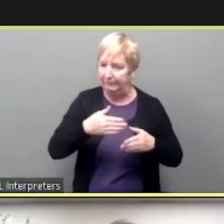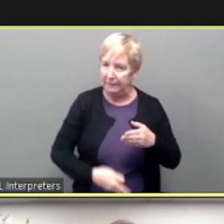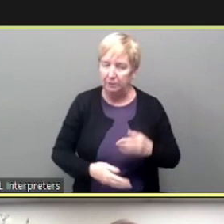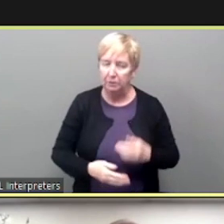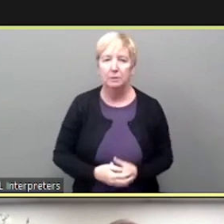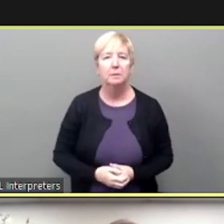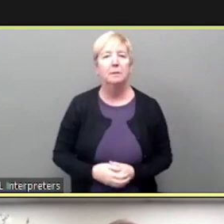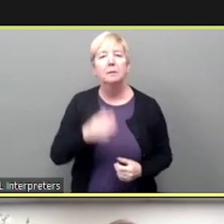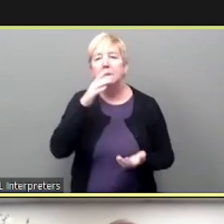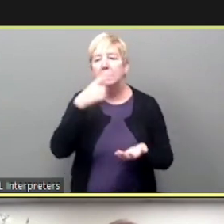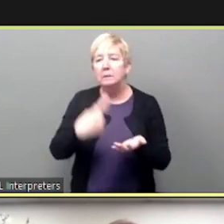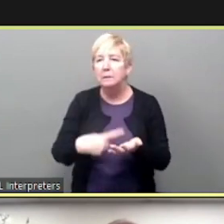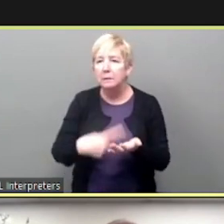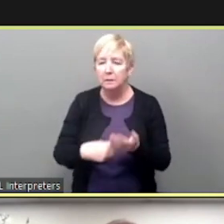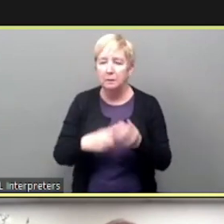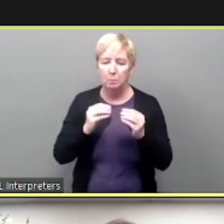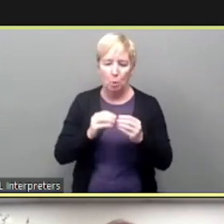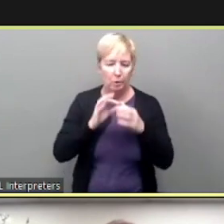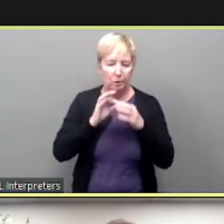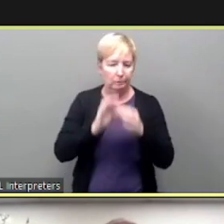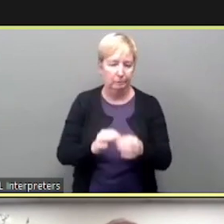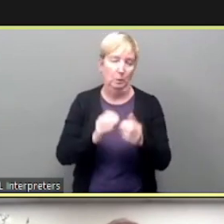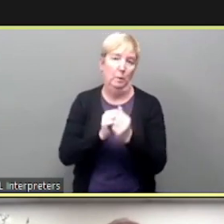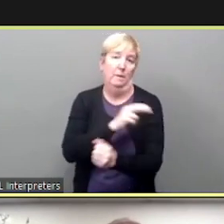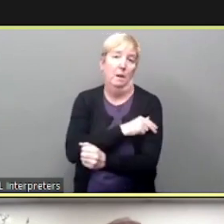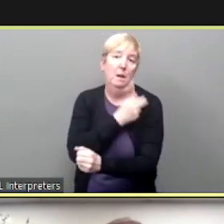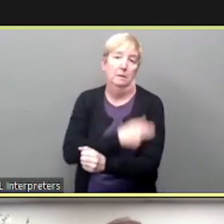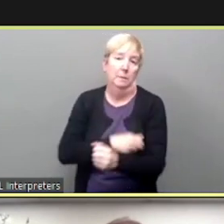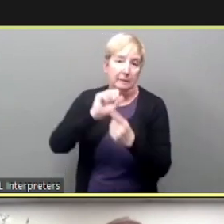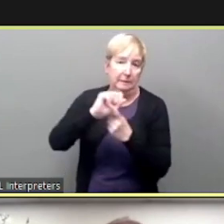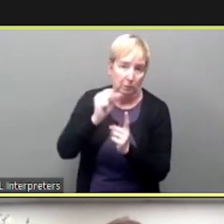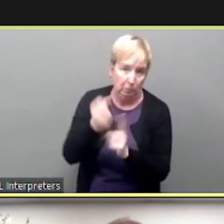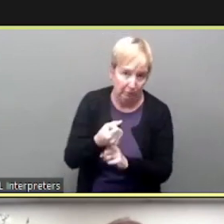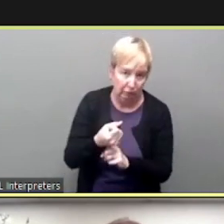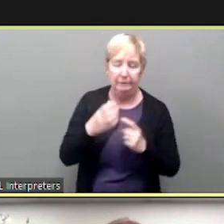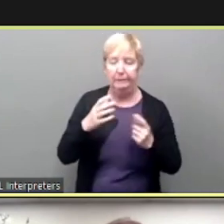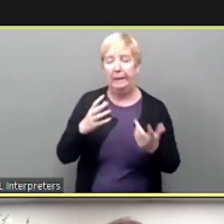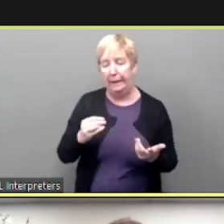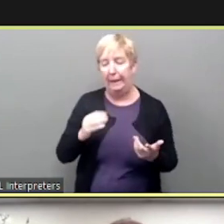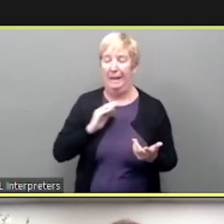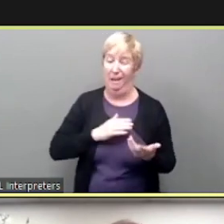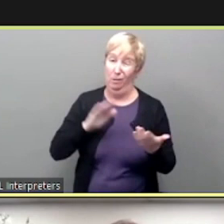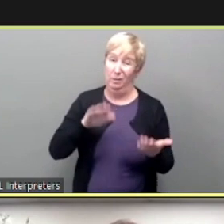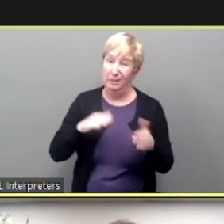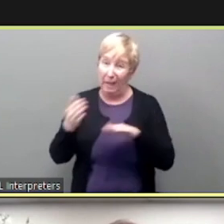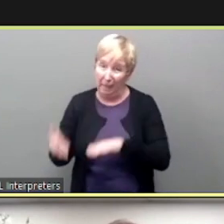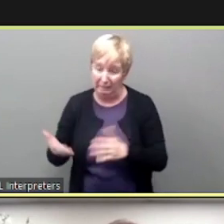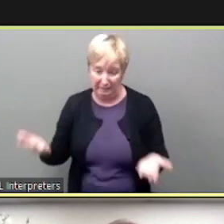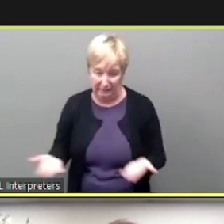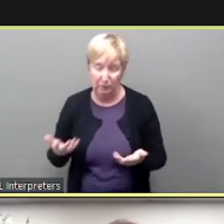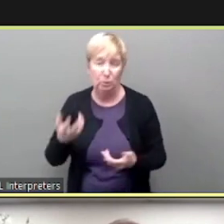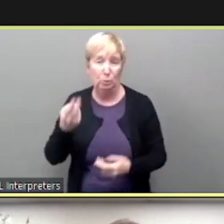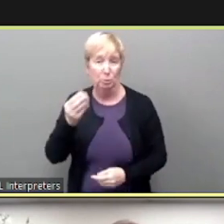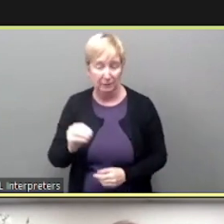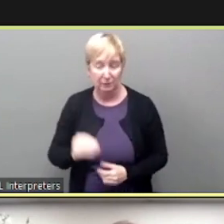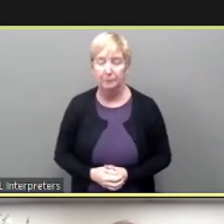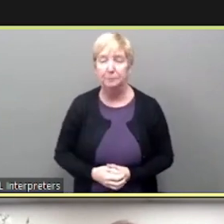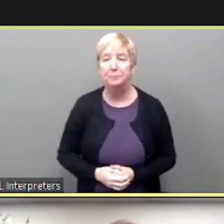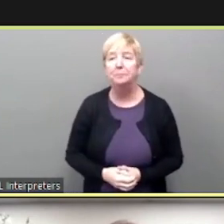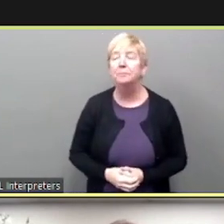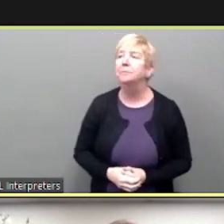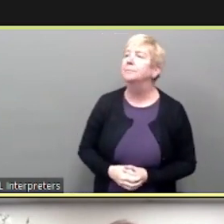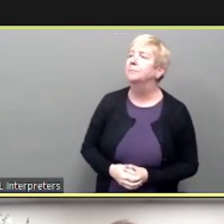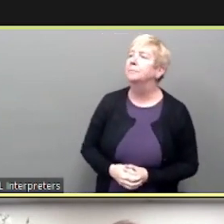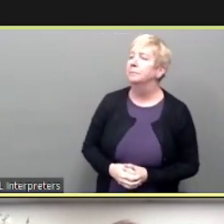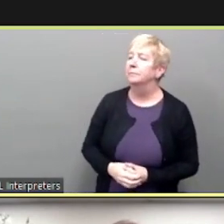talk a little bit more about our hospitalizations and death statistics. We got a great question